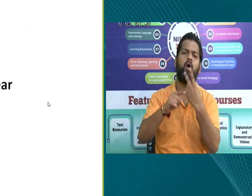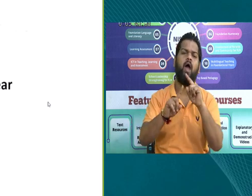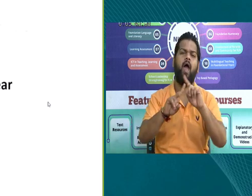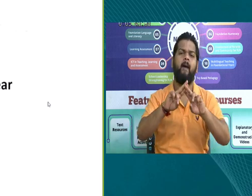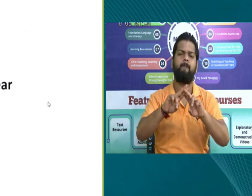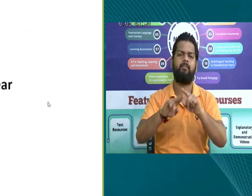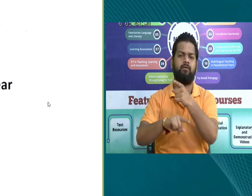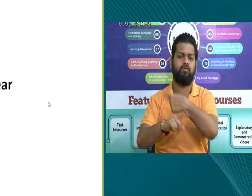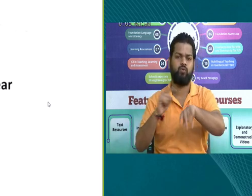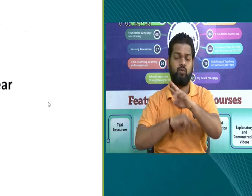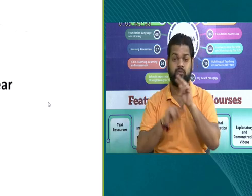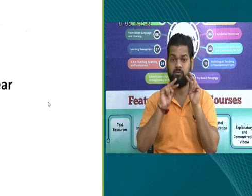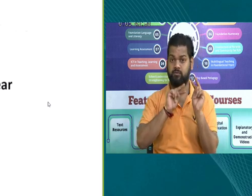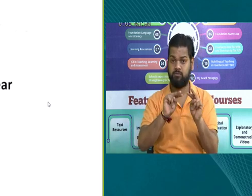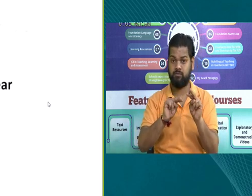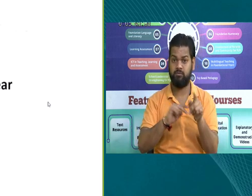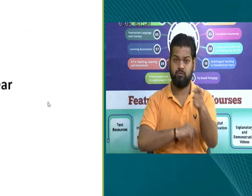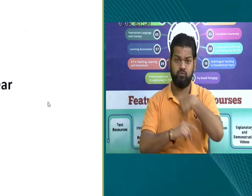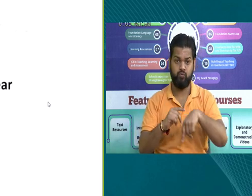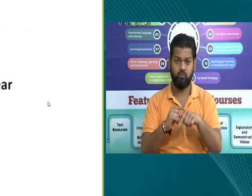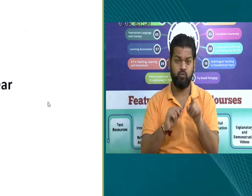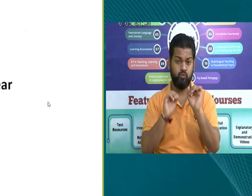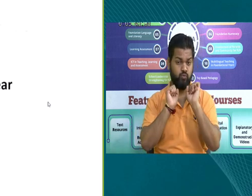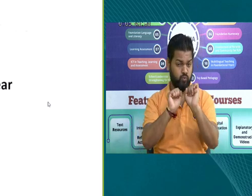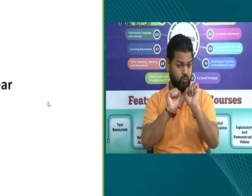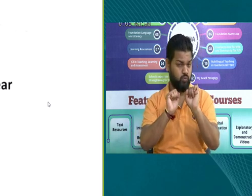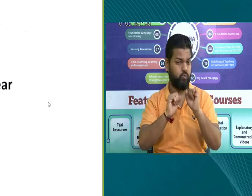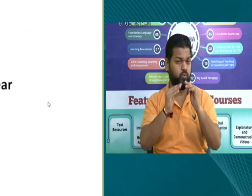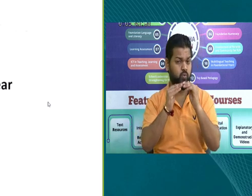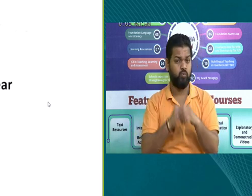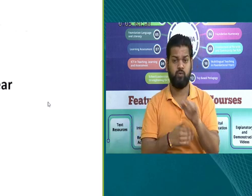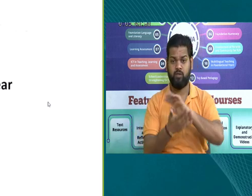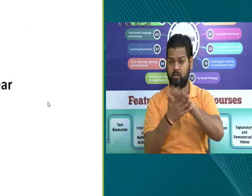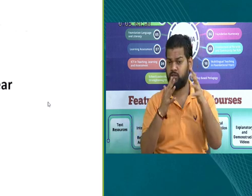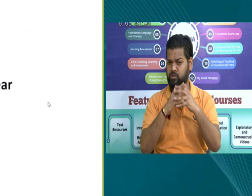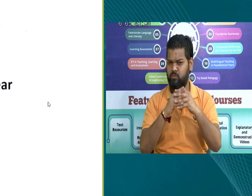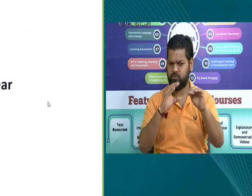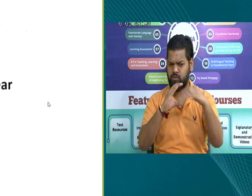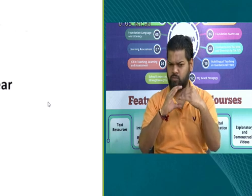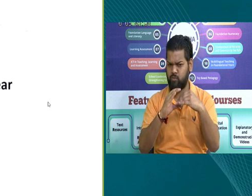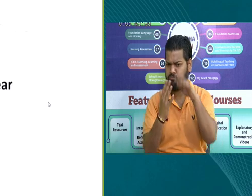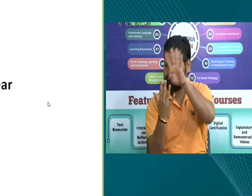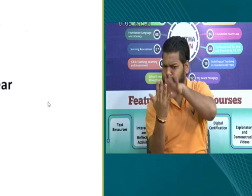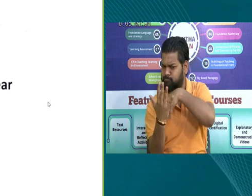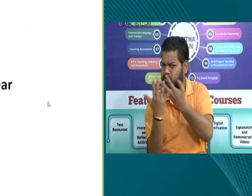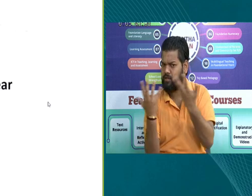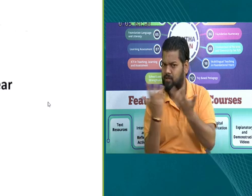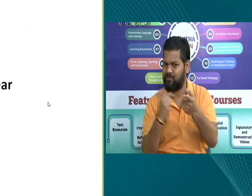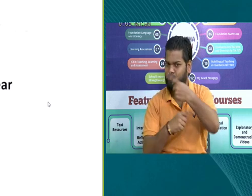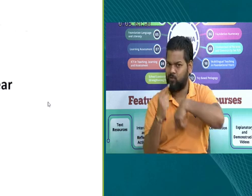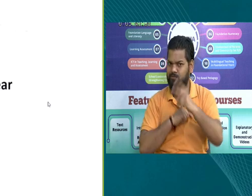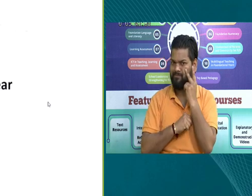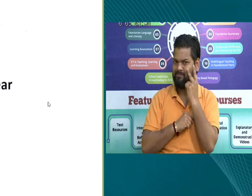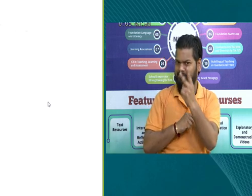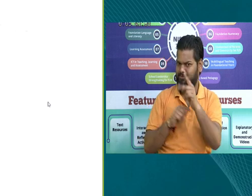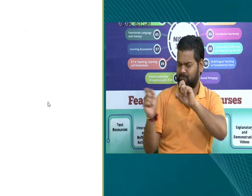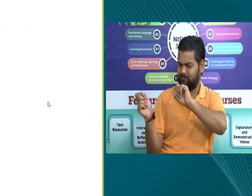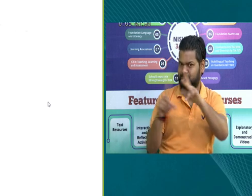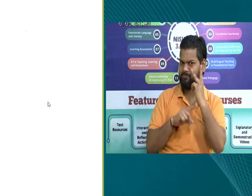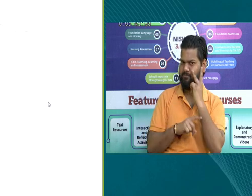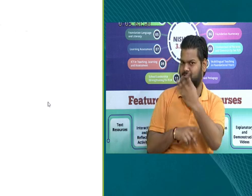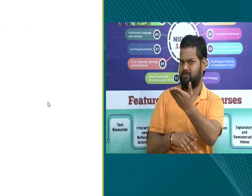Okay. So let's see the format in which the students can send their homework. Here is the format right in front of